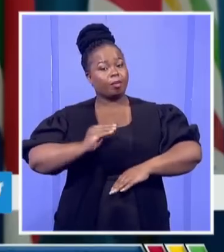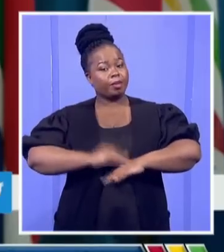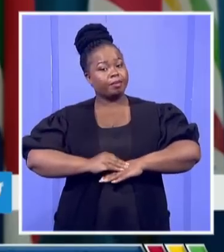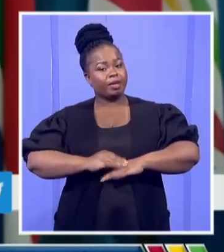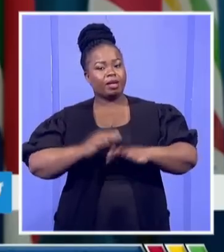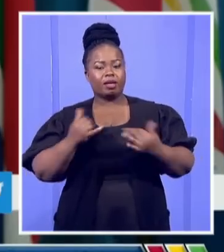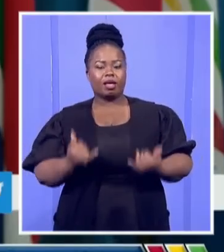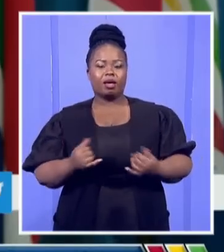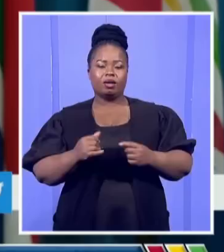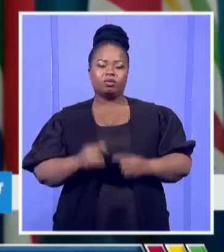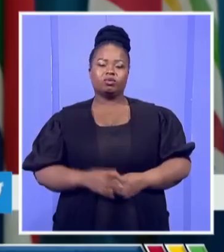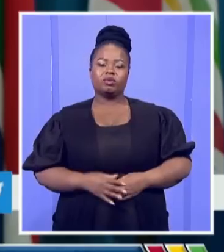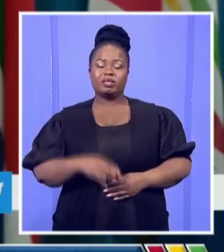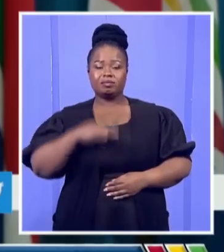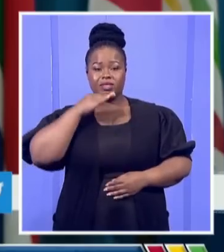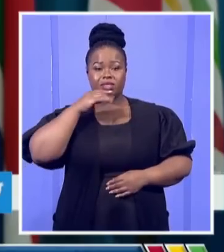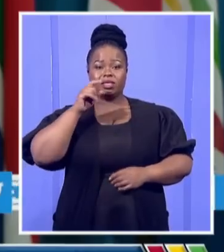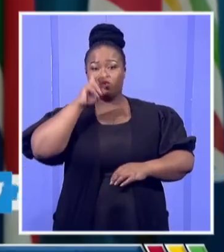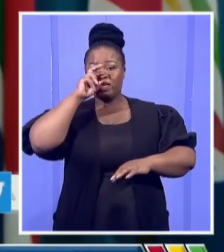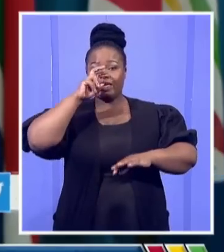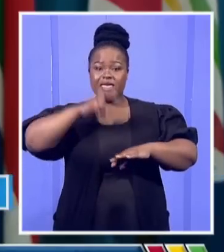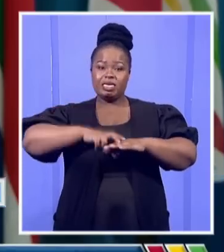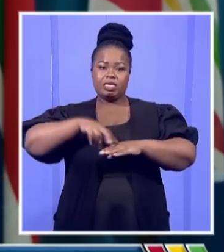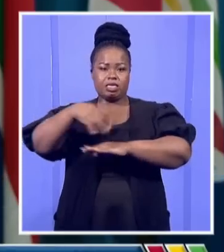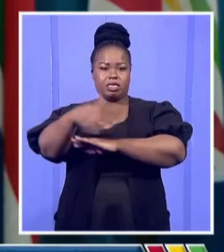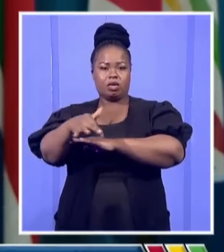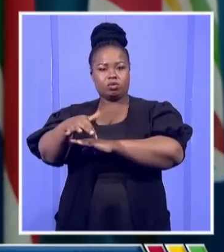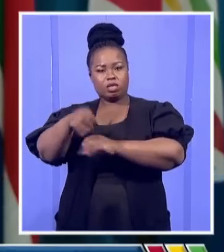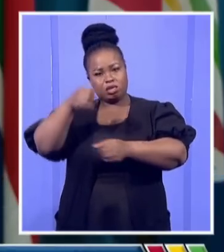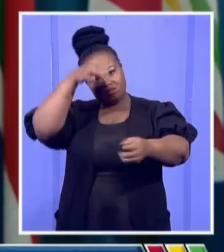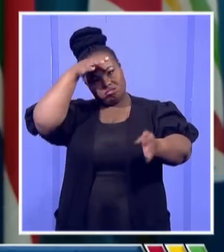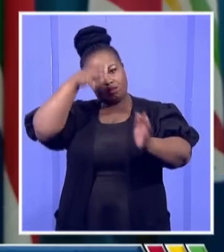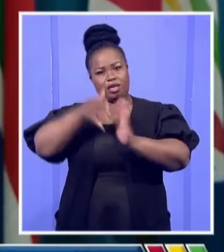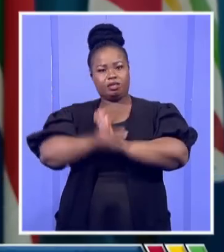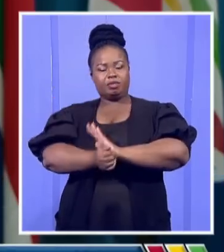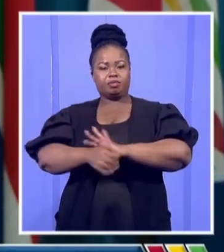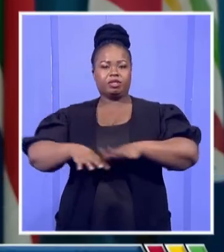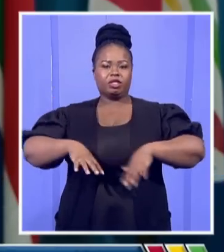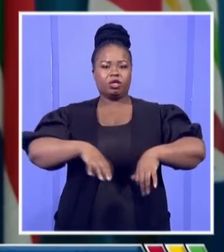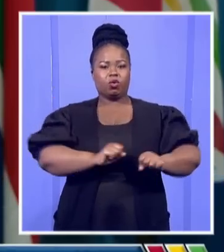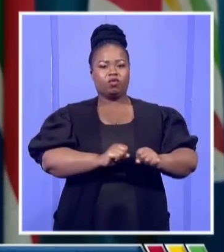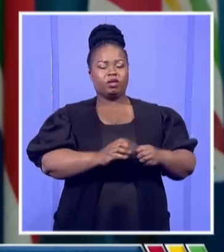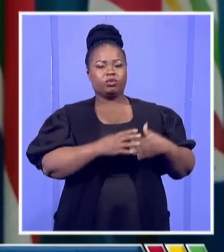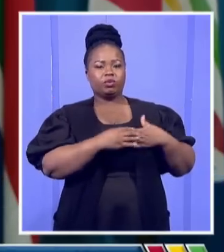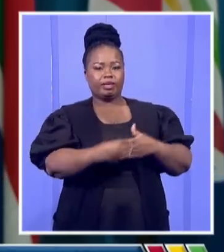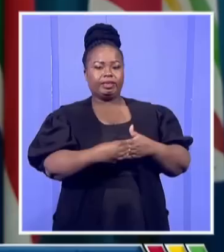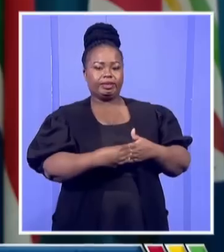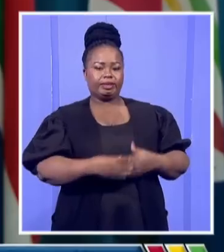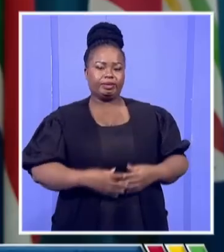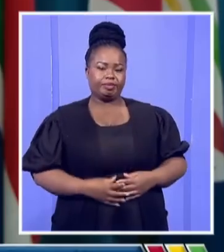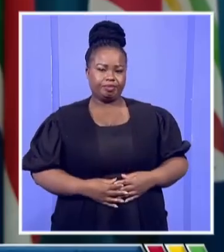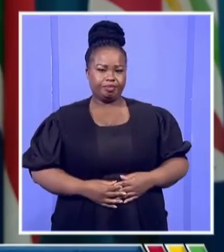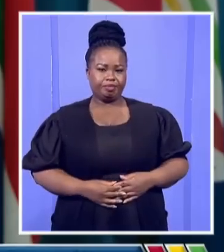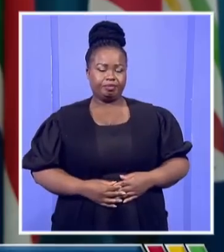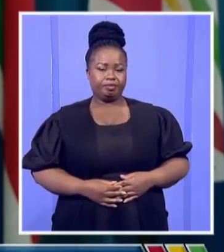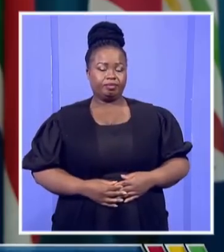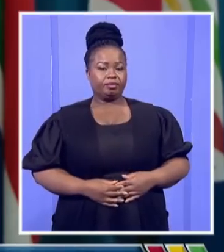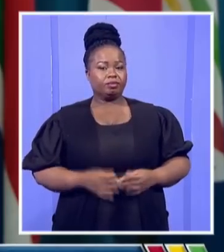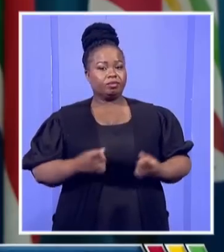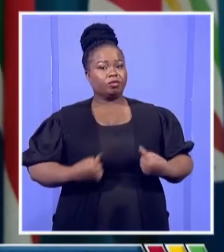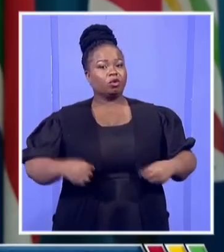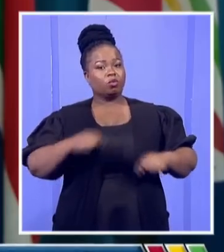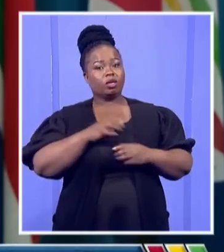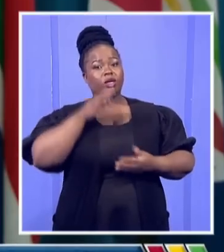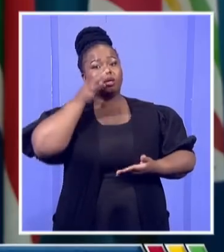for outside industry experts to now take over and lead the way. What we are proposing